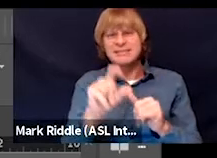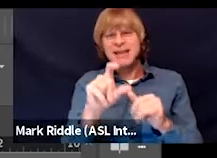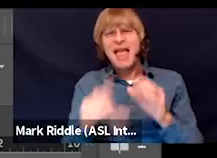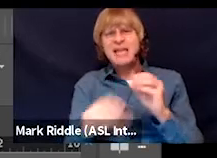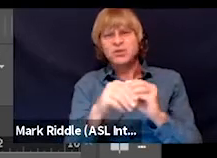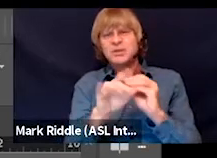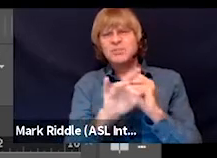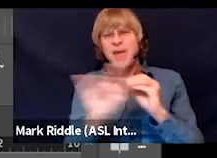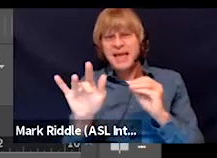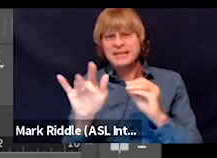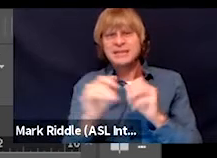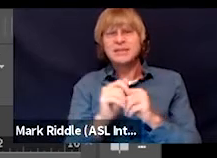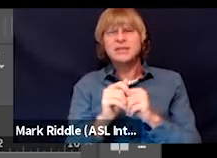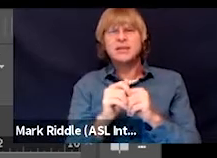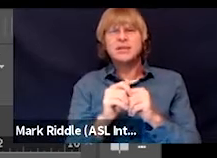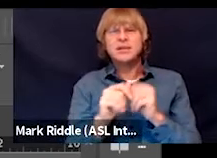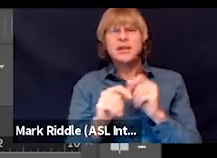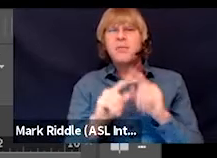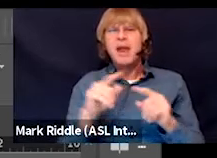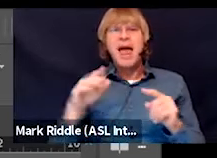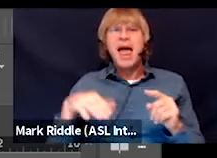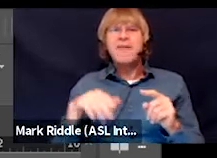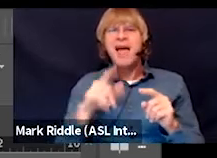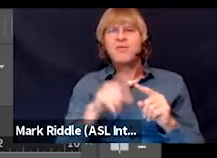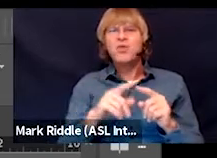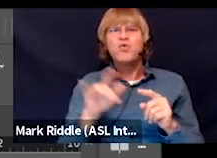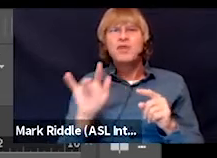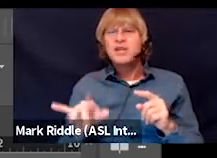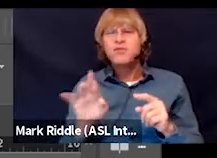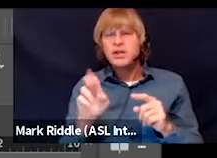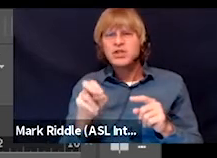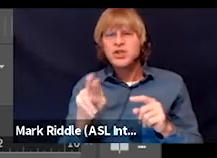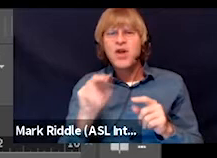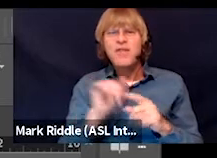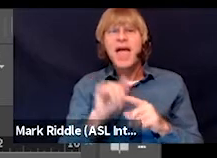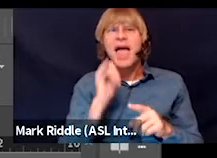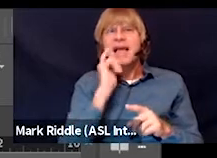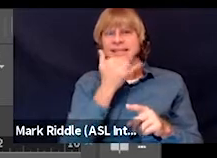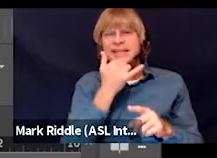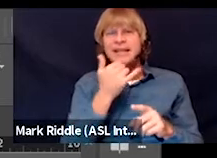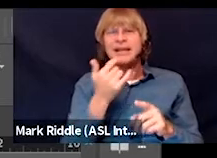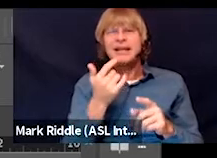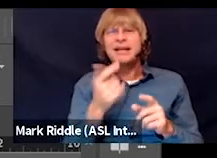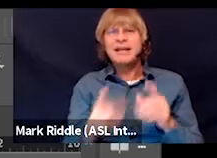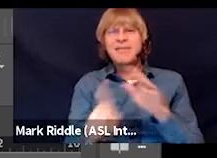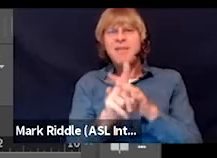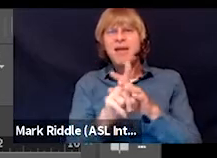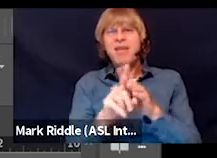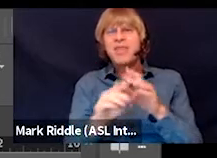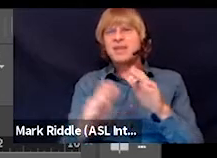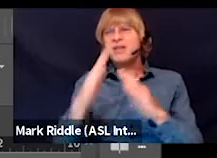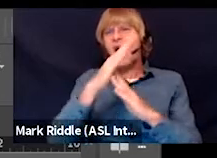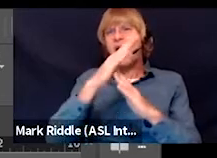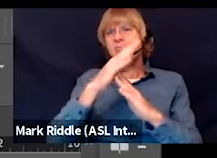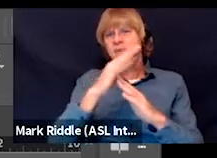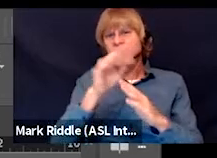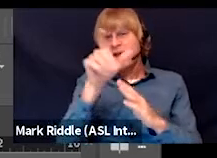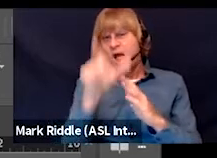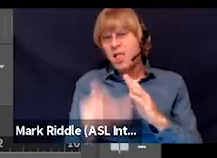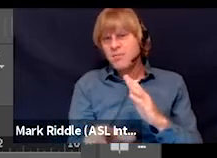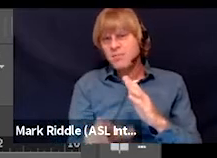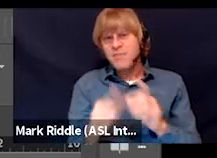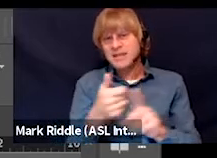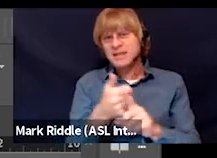extra space, but I haven't had to have a return in there that could accidentally end up at the very top of my column